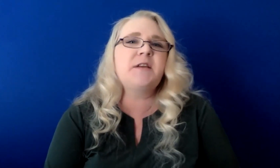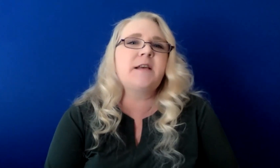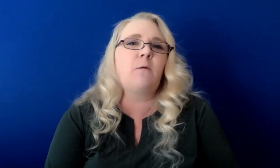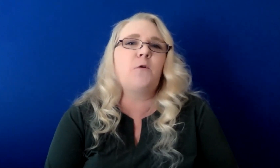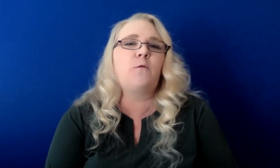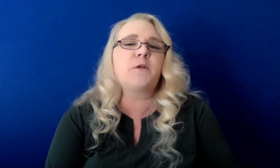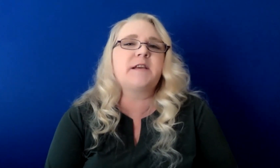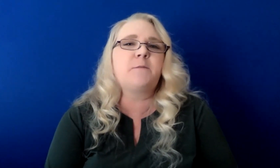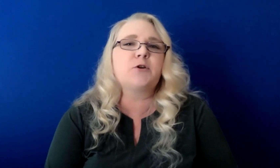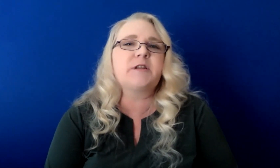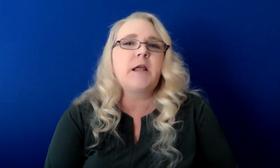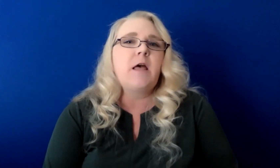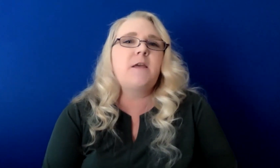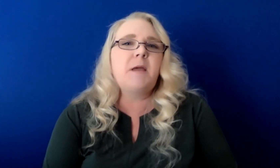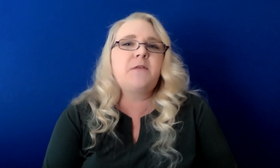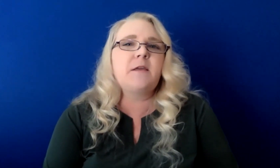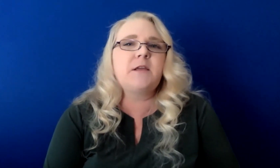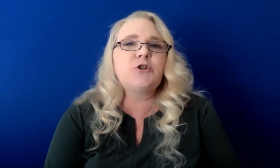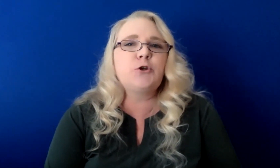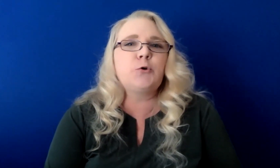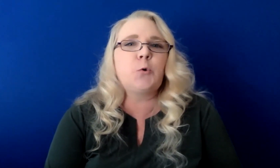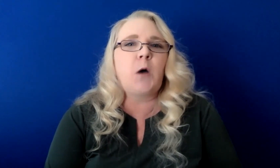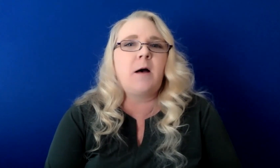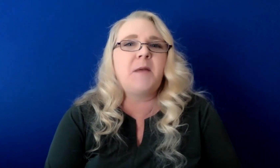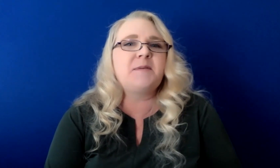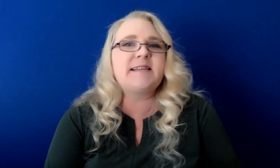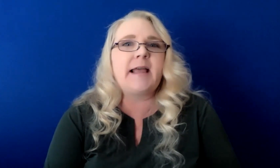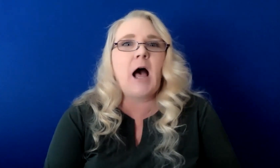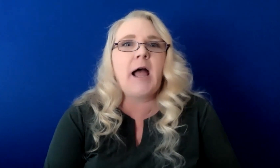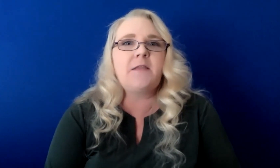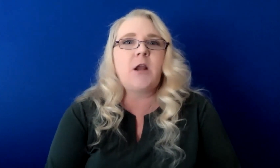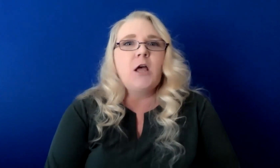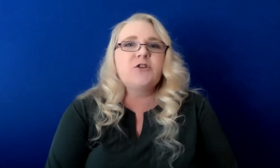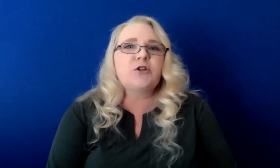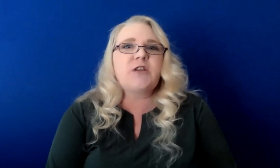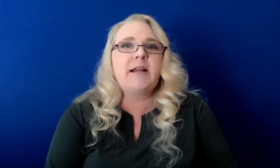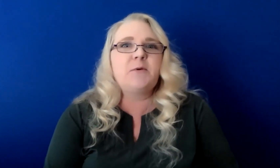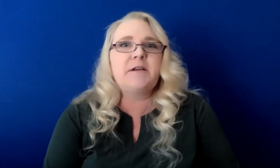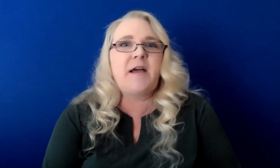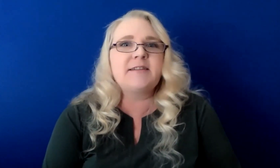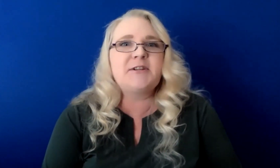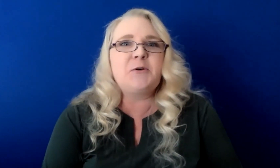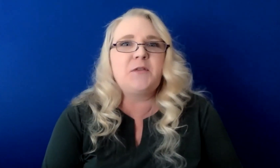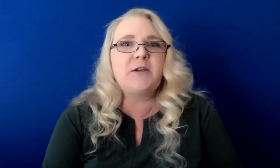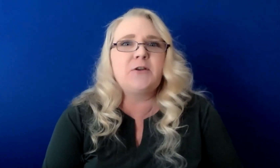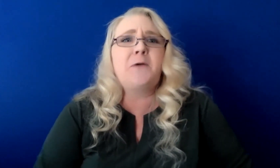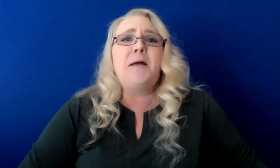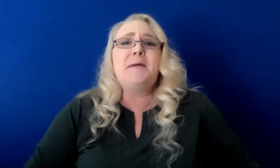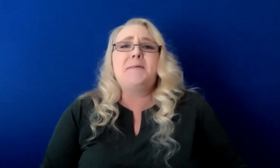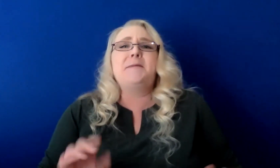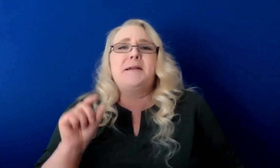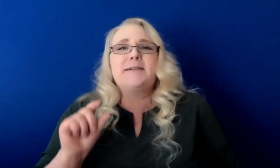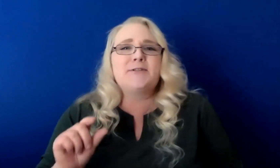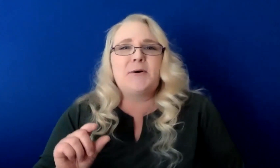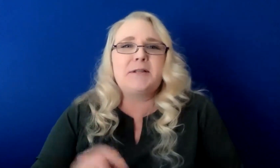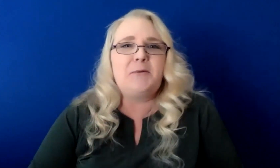So that's helpful for the deaf person. They may think that you may be saying hi and then start signing really fast to you. And then you're like, wait a